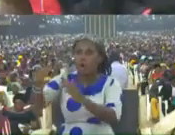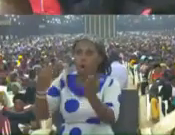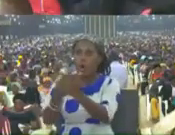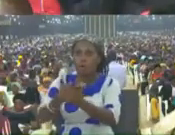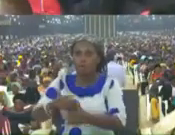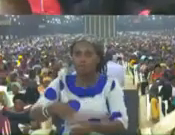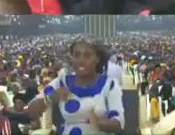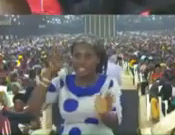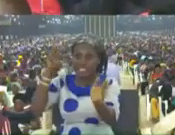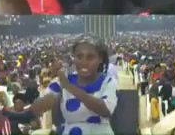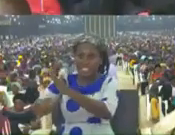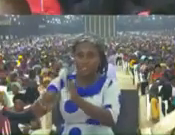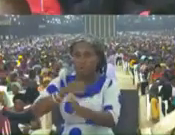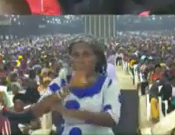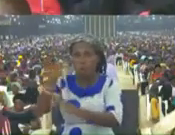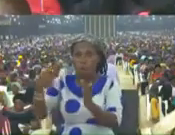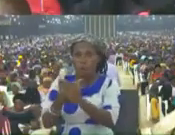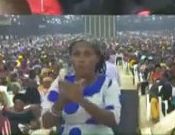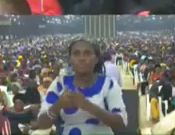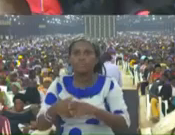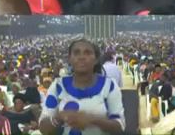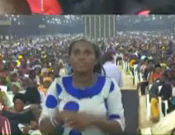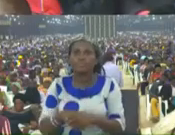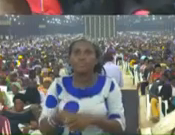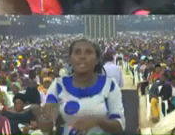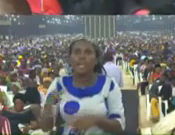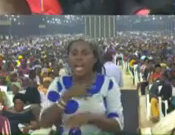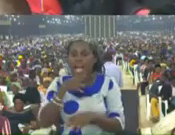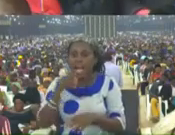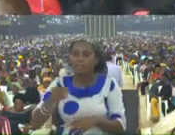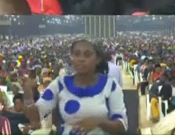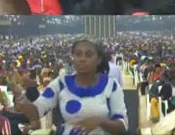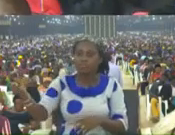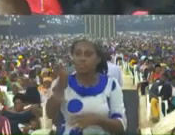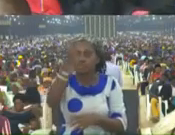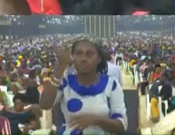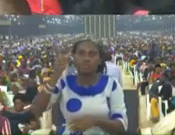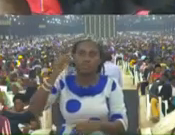every one of them, and then took their sister away.